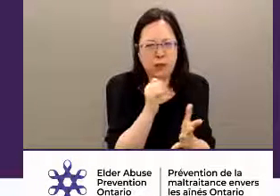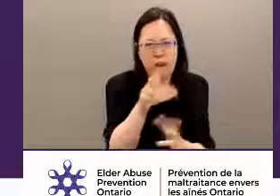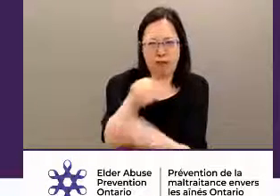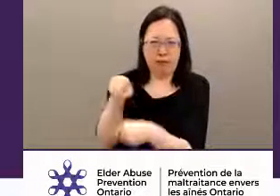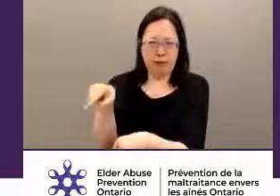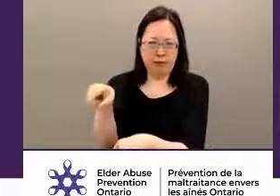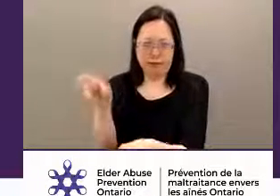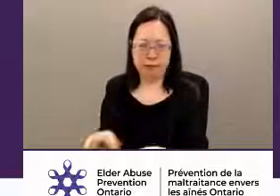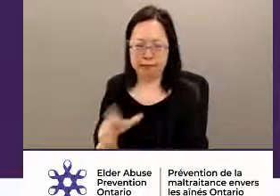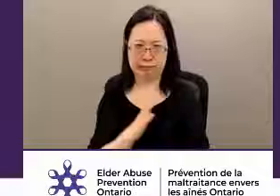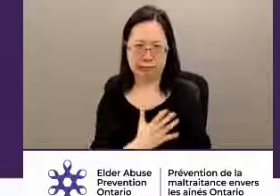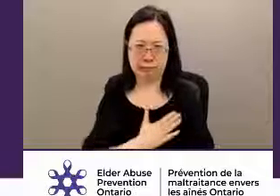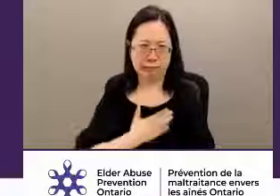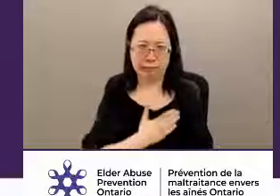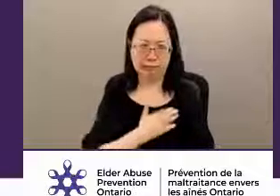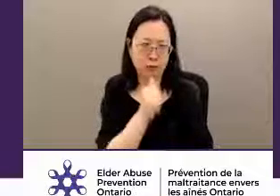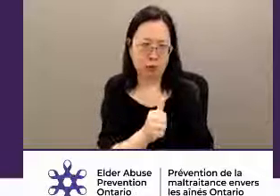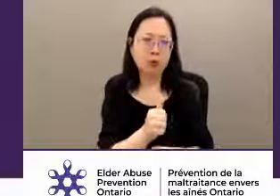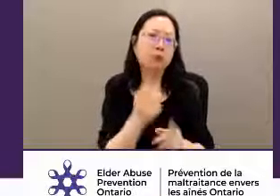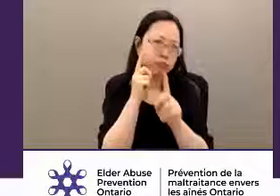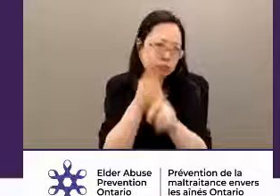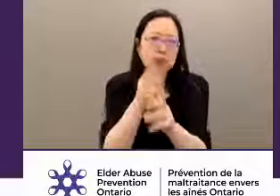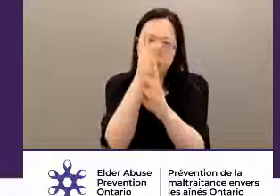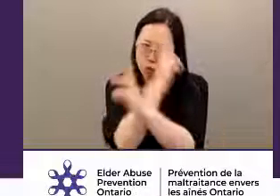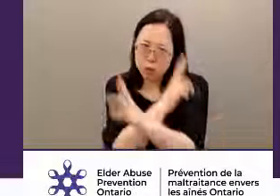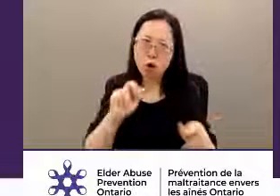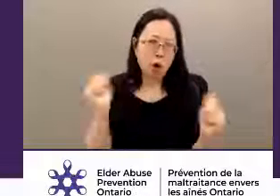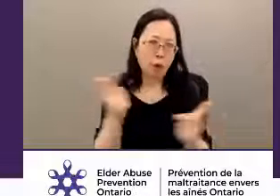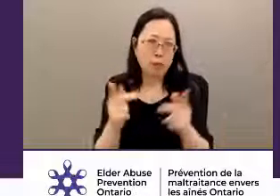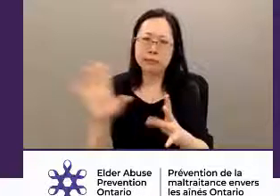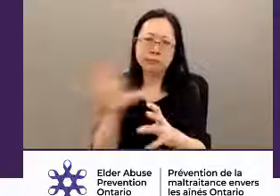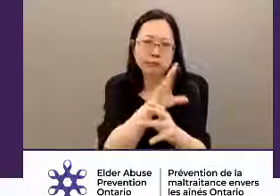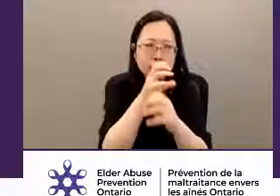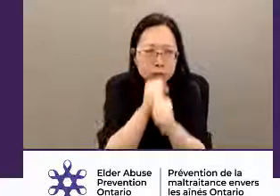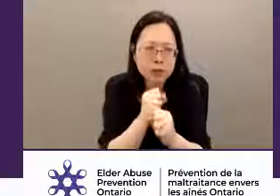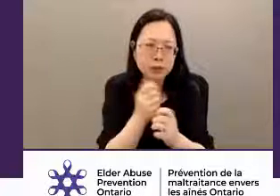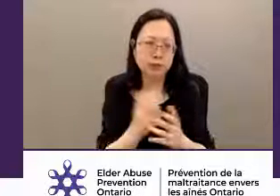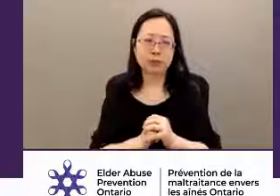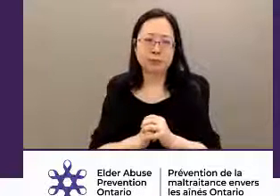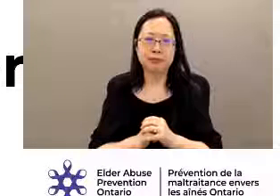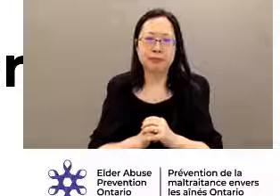concerns about, just in terms of respecting people's confidentiality in that conversation.